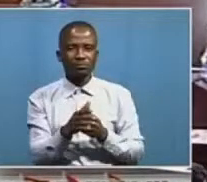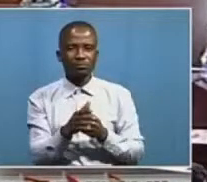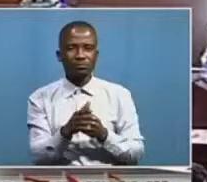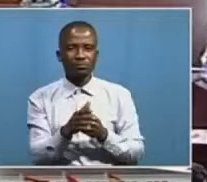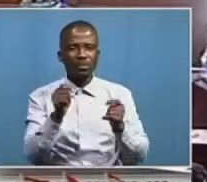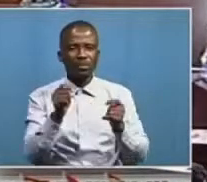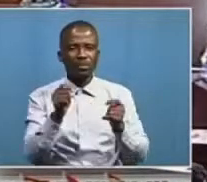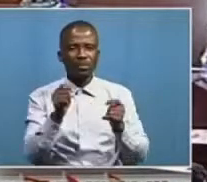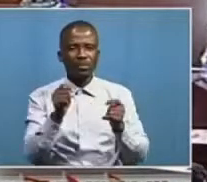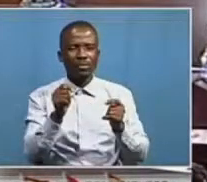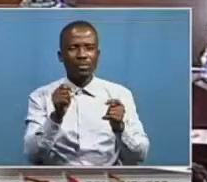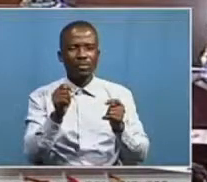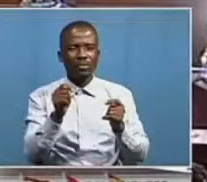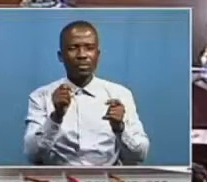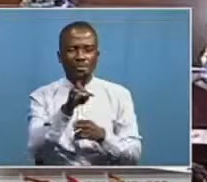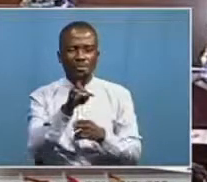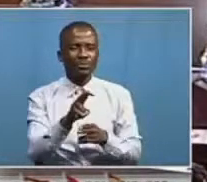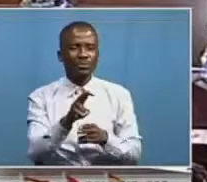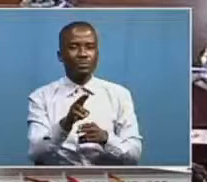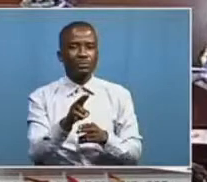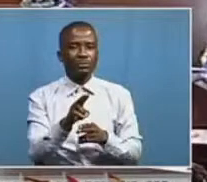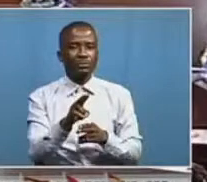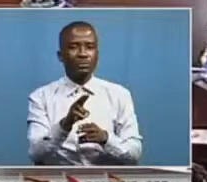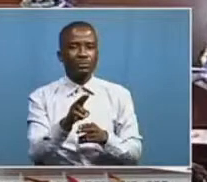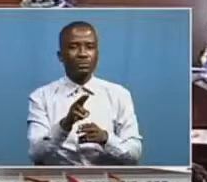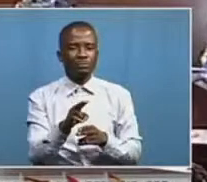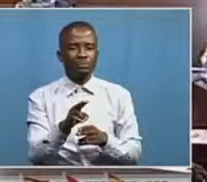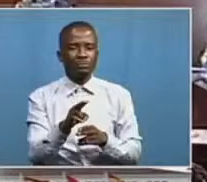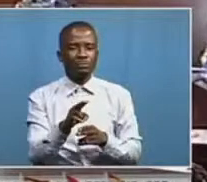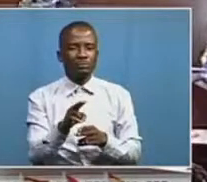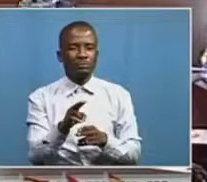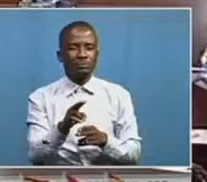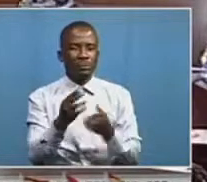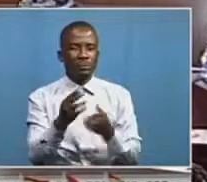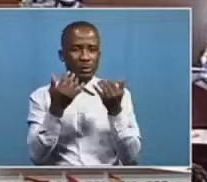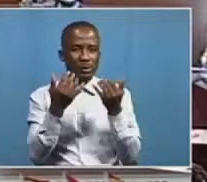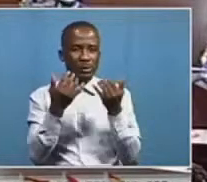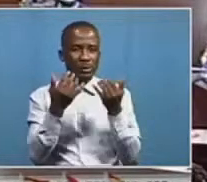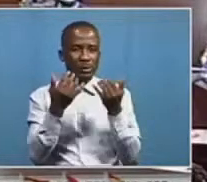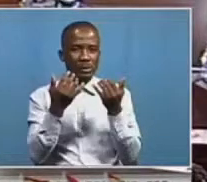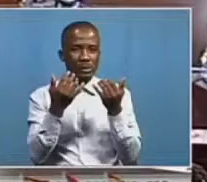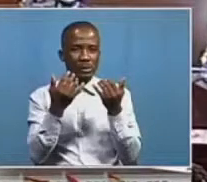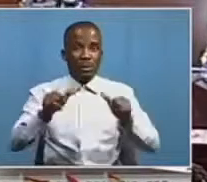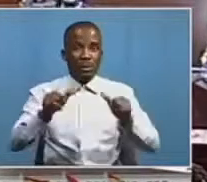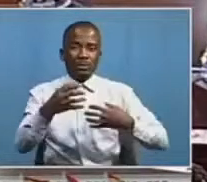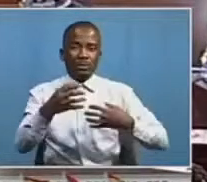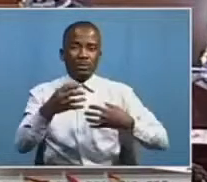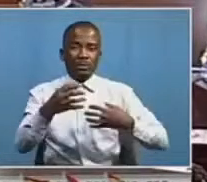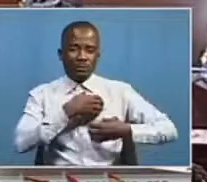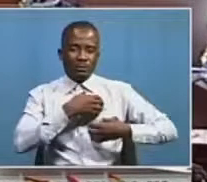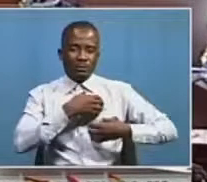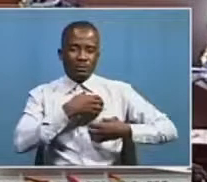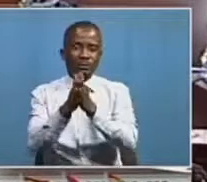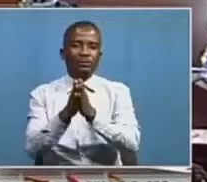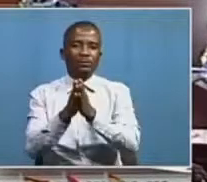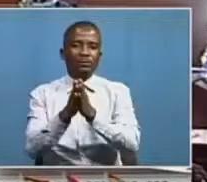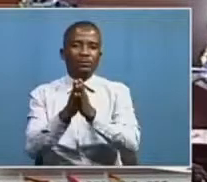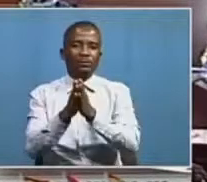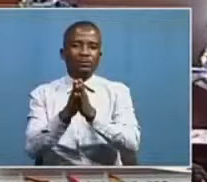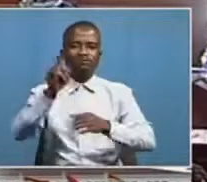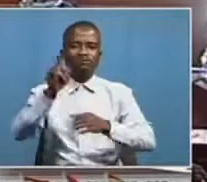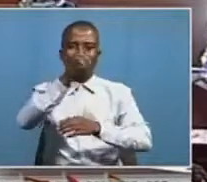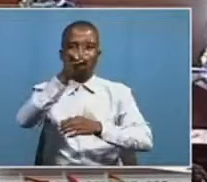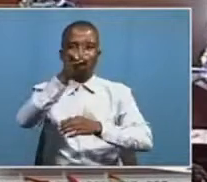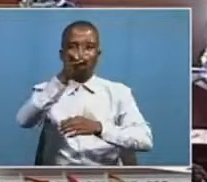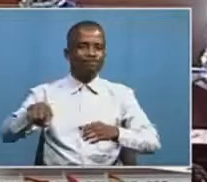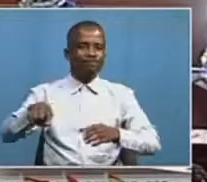total valid votes cast in paragraph 12 of his petition, and yet the petitioner is inviting the court to ignore the substantive truth